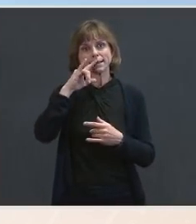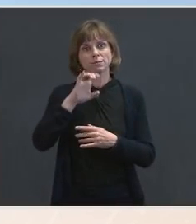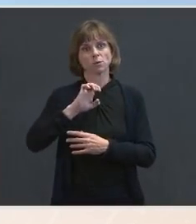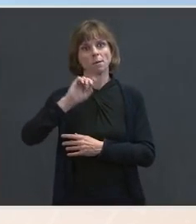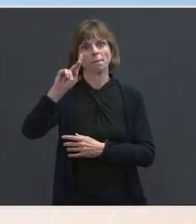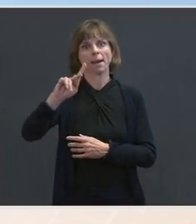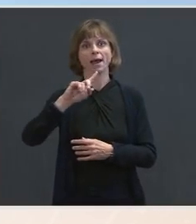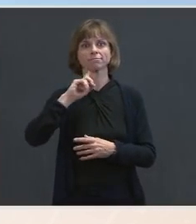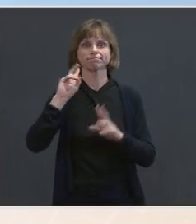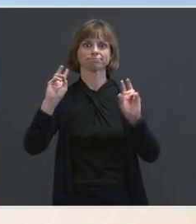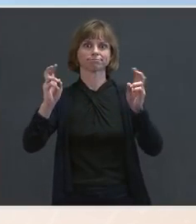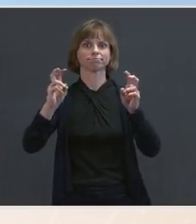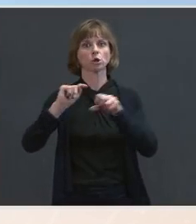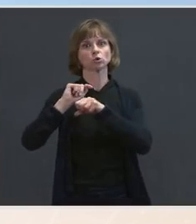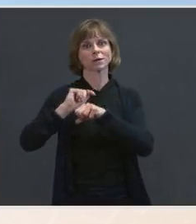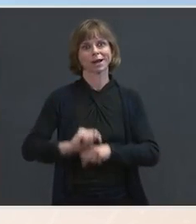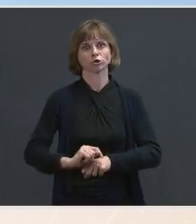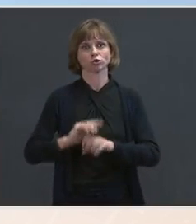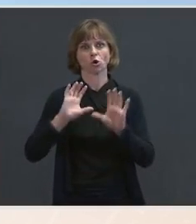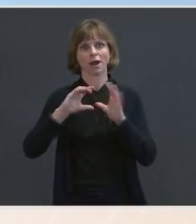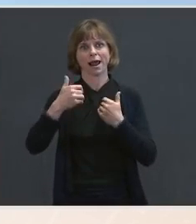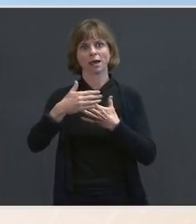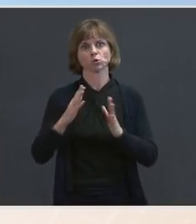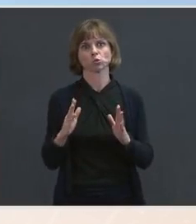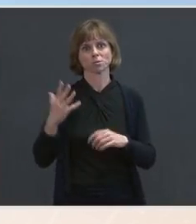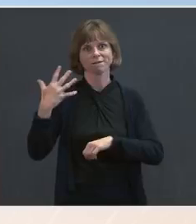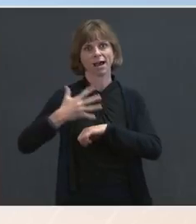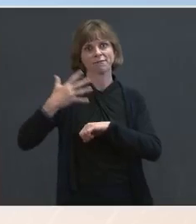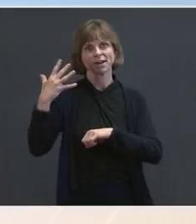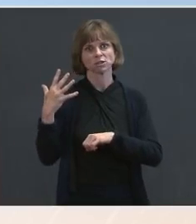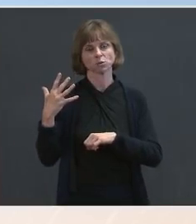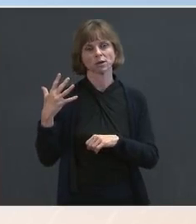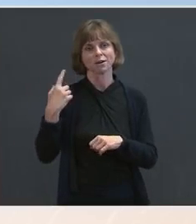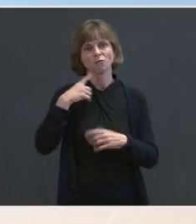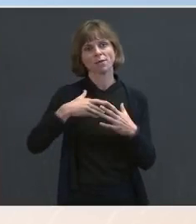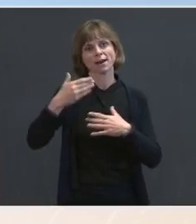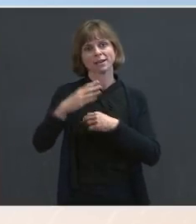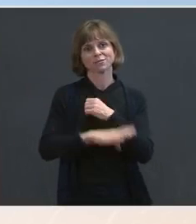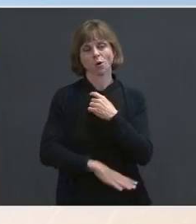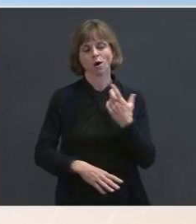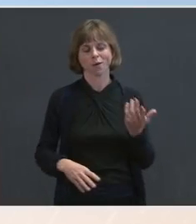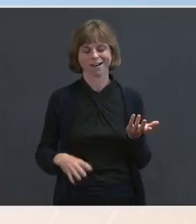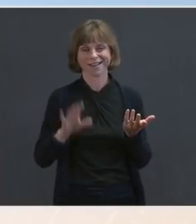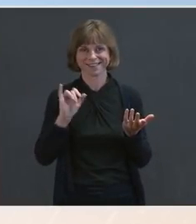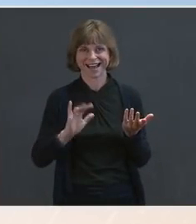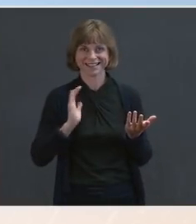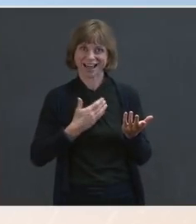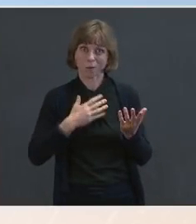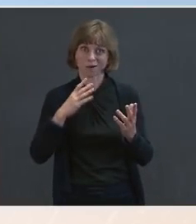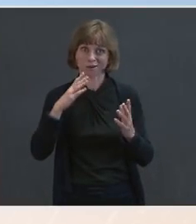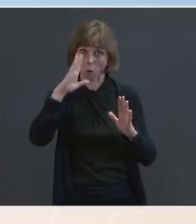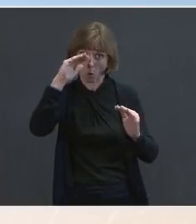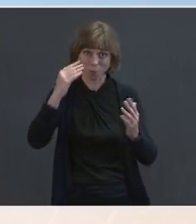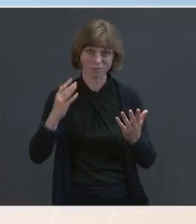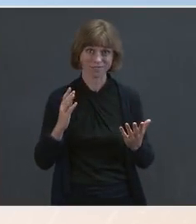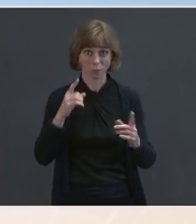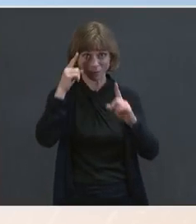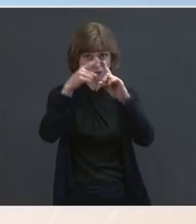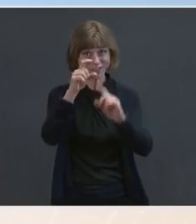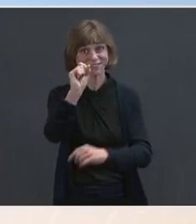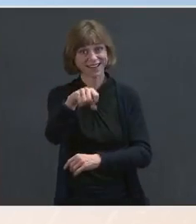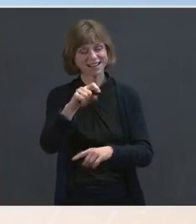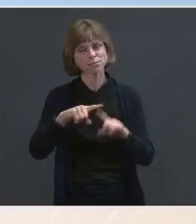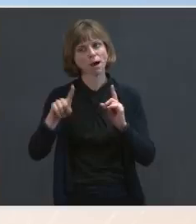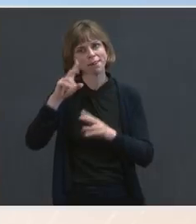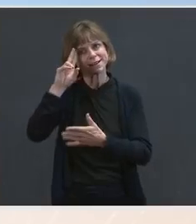of as a more traditional classroom setting 5 days a week for the next grade in the fall? Well, that certainly is our hope and our objective, but the Secretary of Education